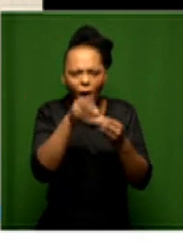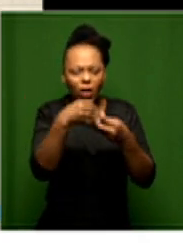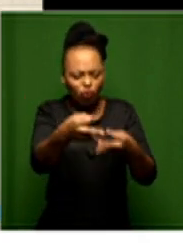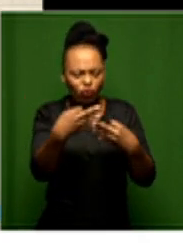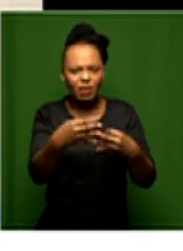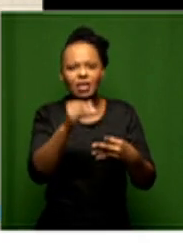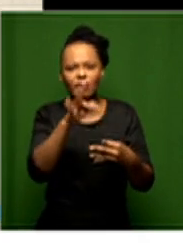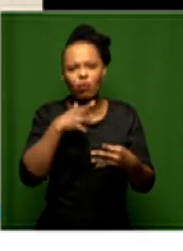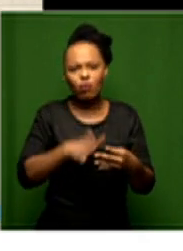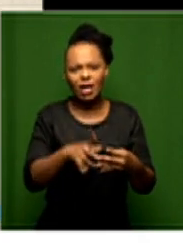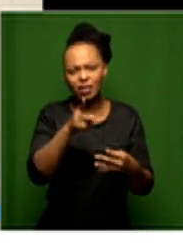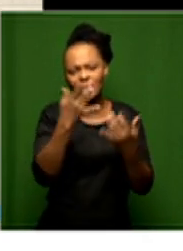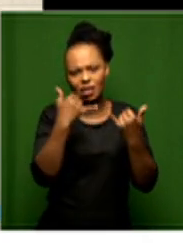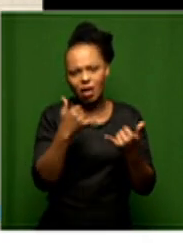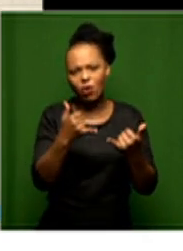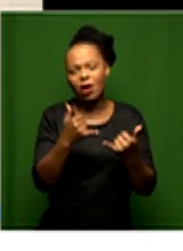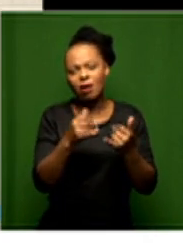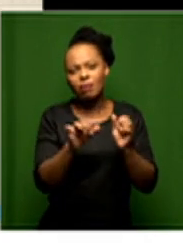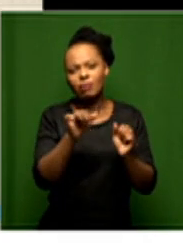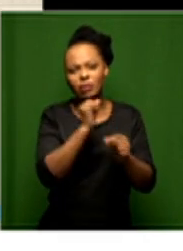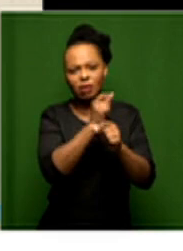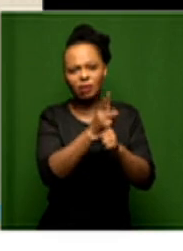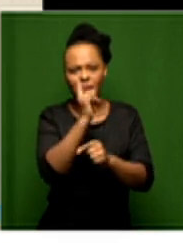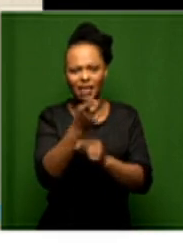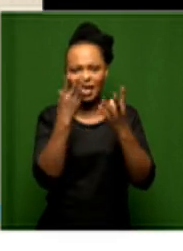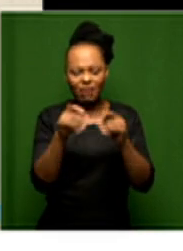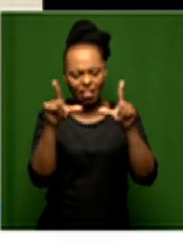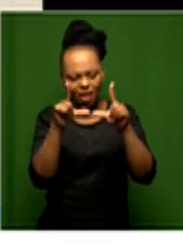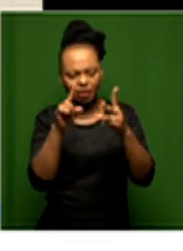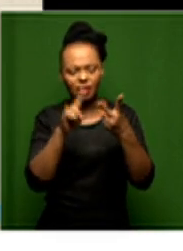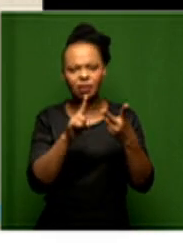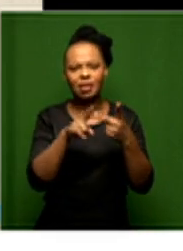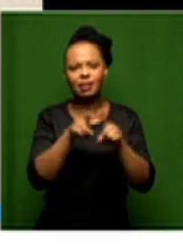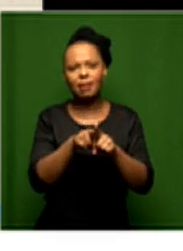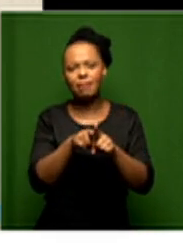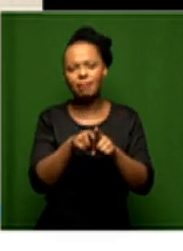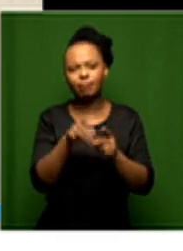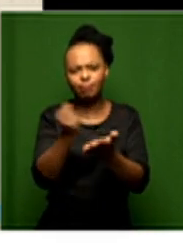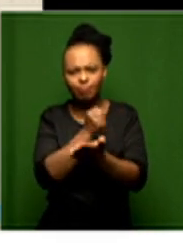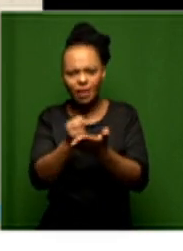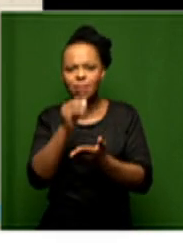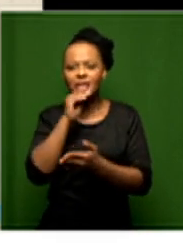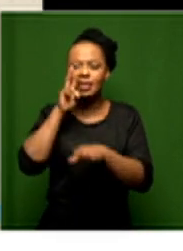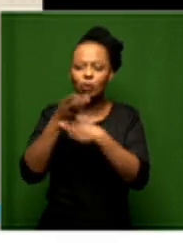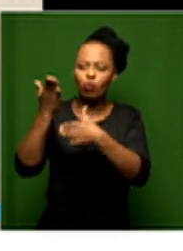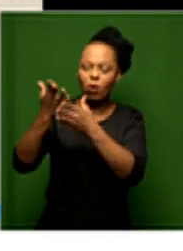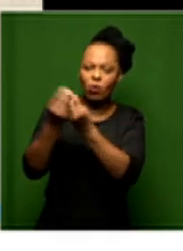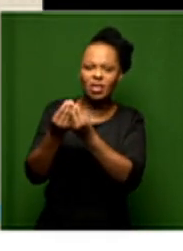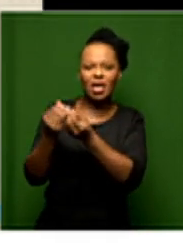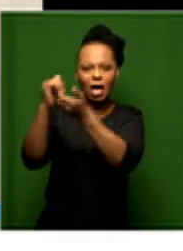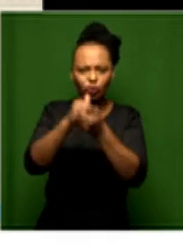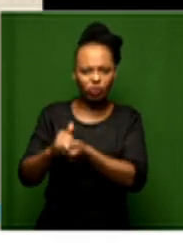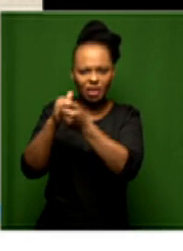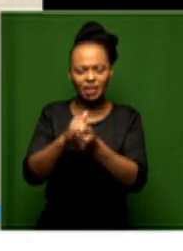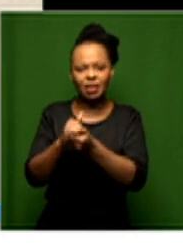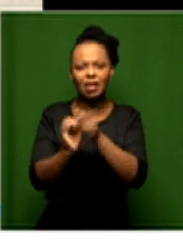your vehicle to be scrapped, it has to have an operating license or a permit. You have to have been working with a particular association. The vehicle has to